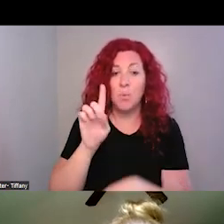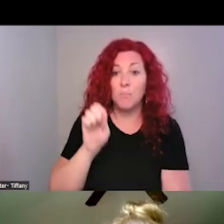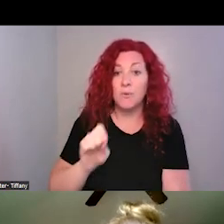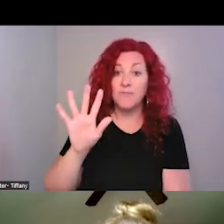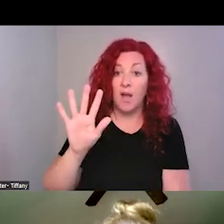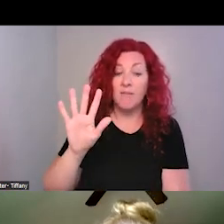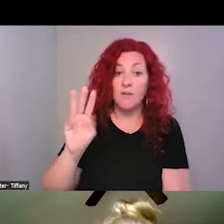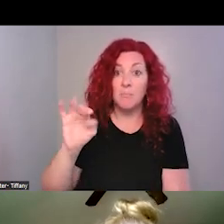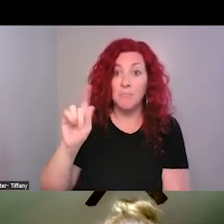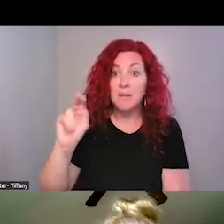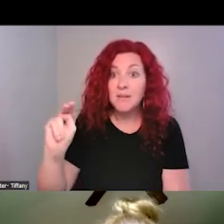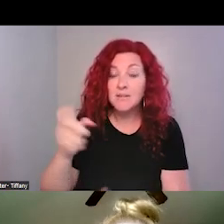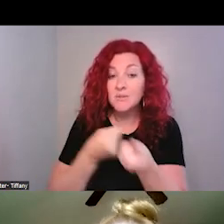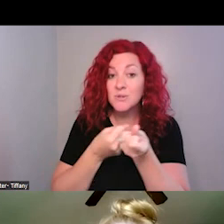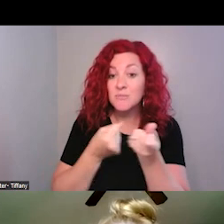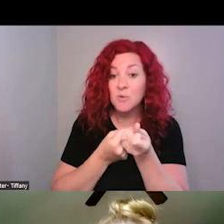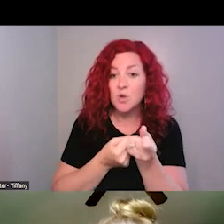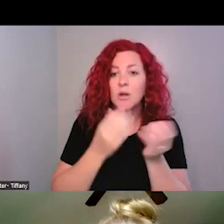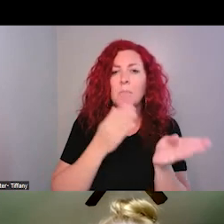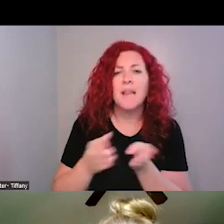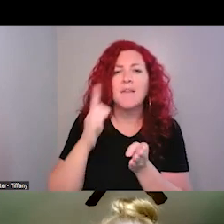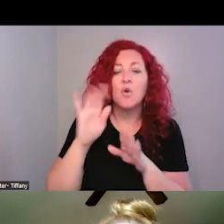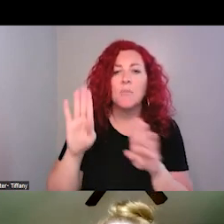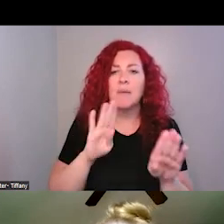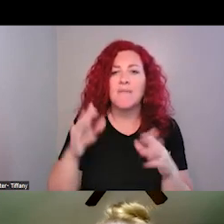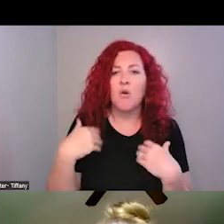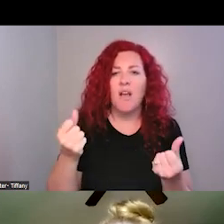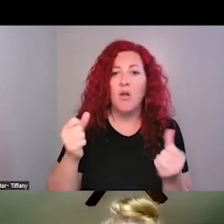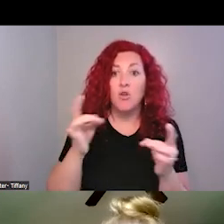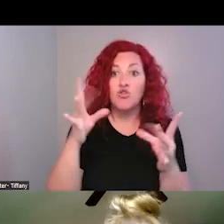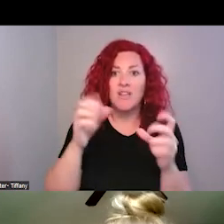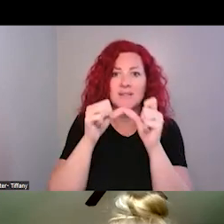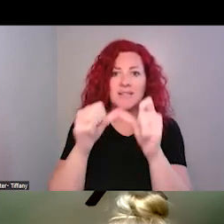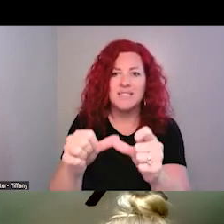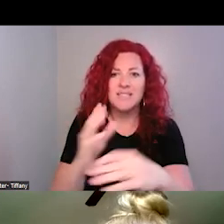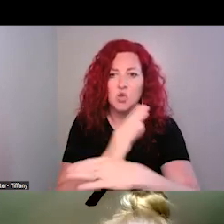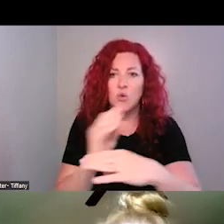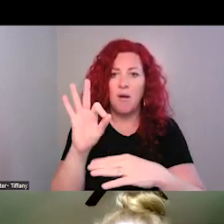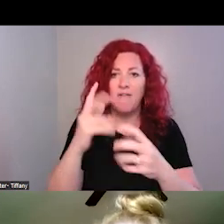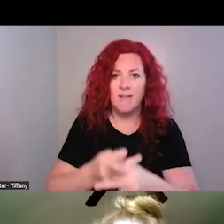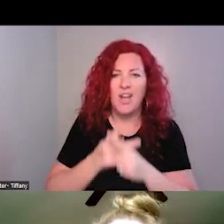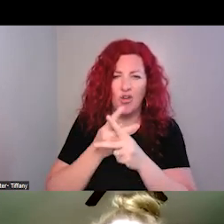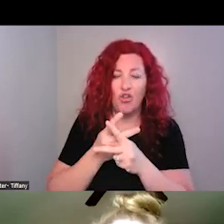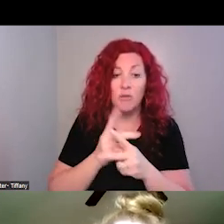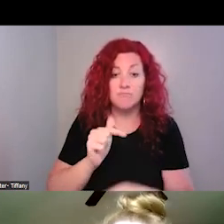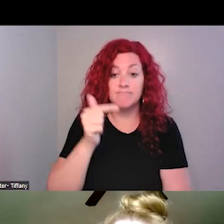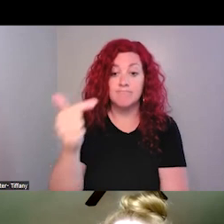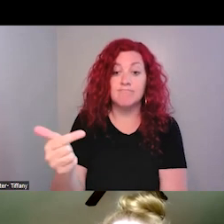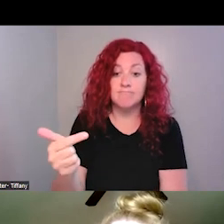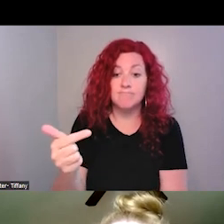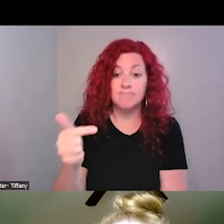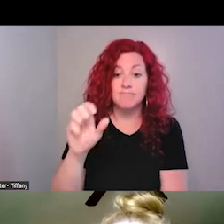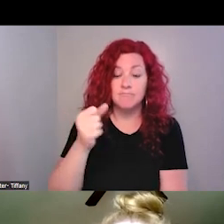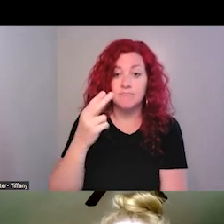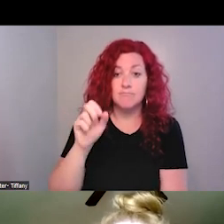million to support planning for behavioral health crisis continuum of care. And I'll actually turn things over to